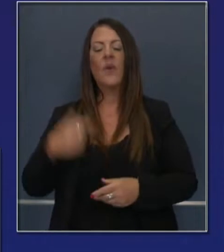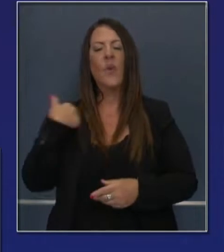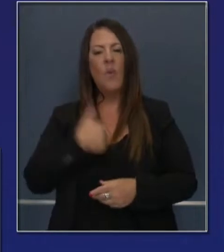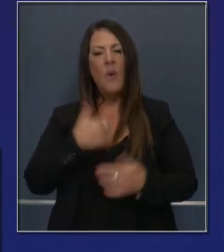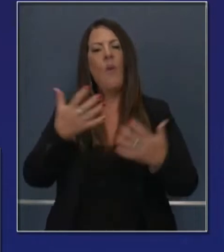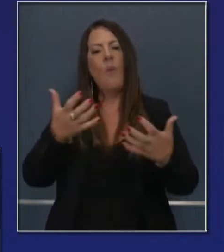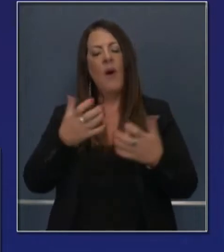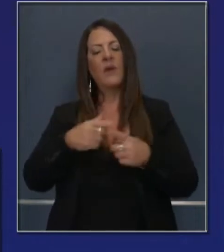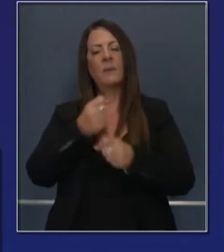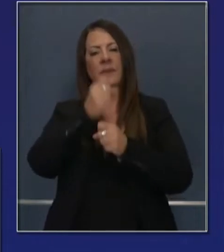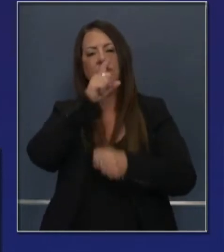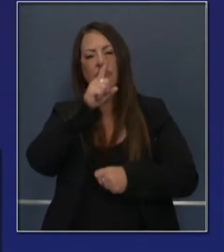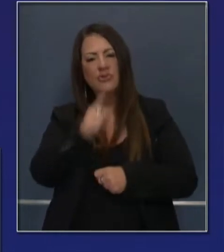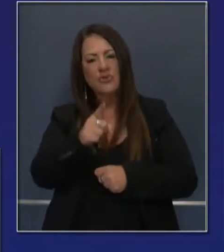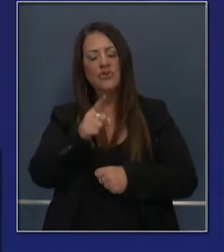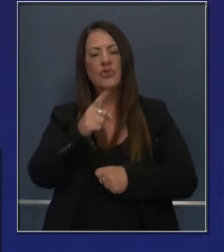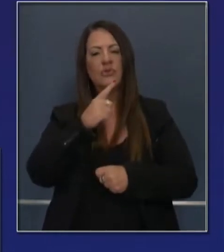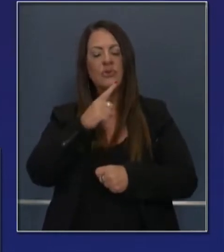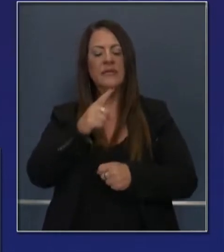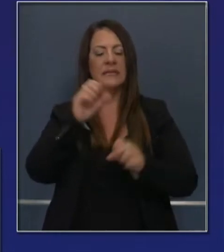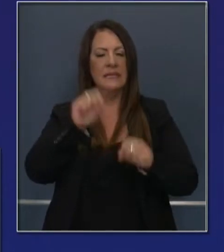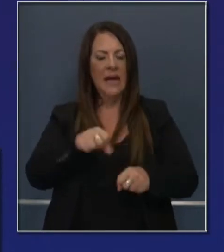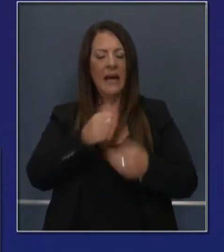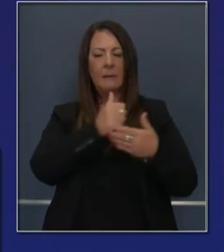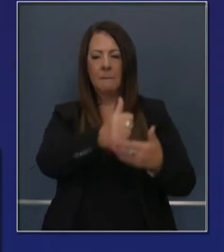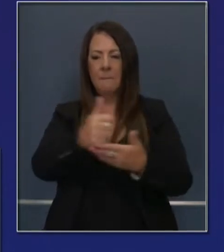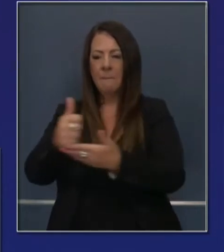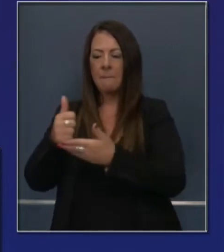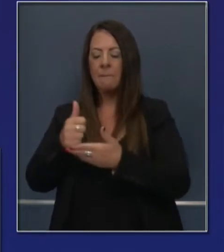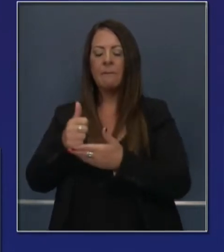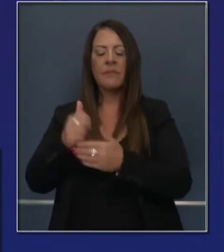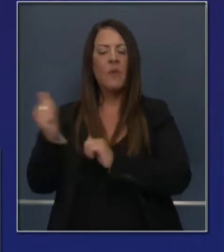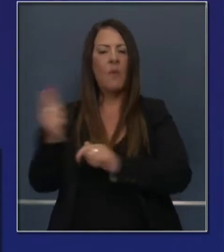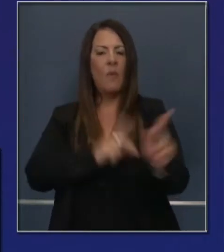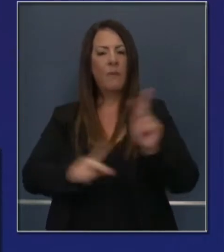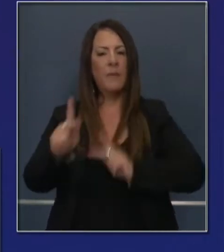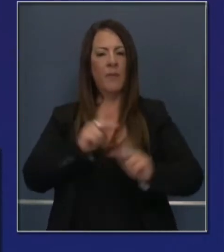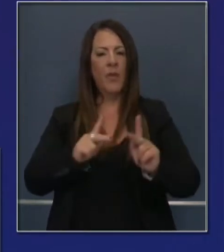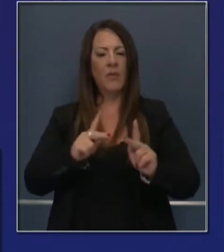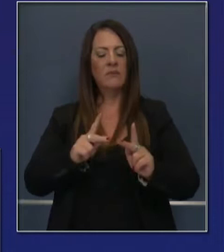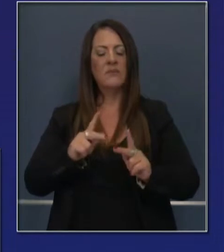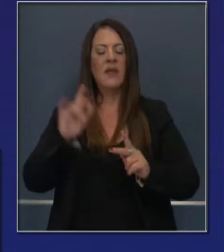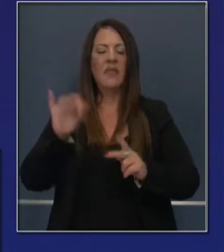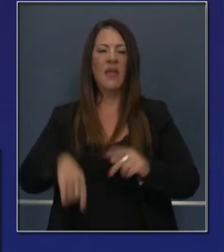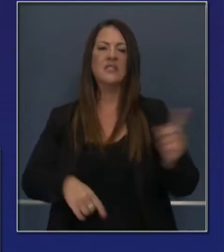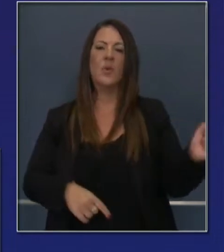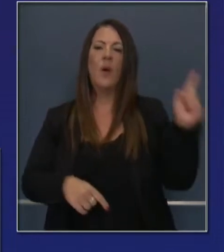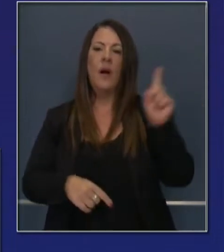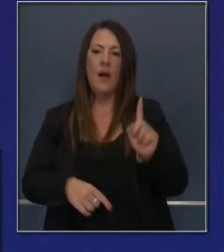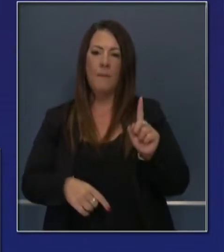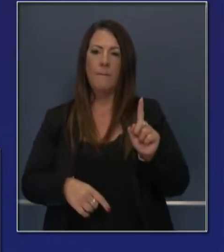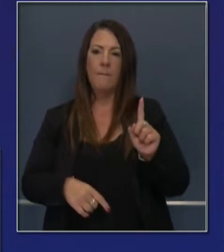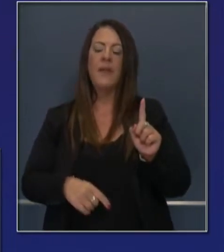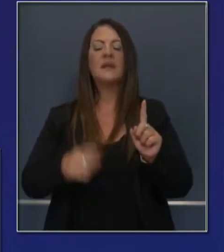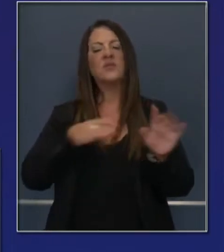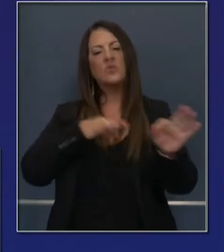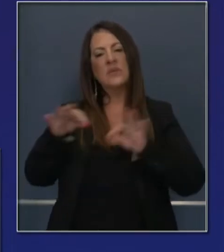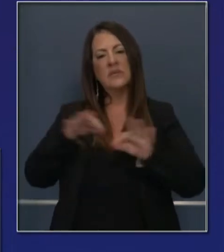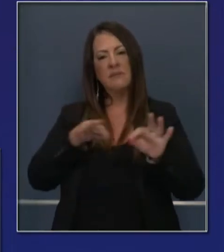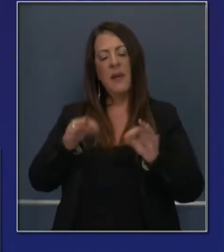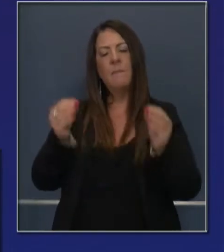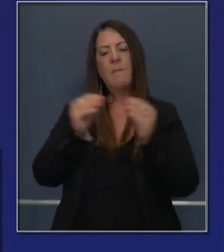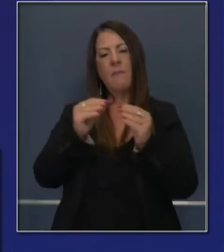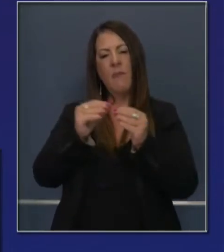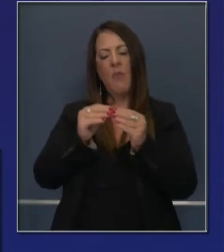want to make sure that we meet people where they are. And Lourdes is here to do just that as she explains the site a little bit more, but